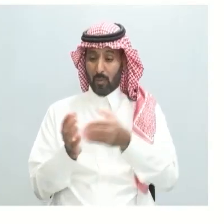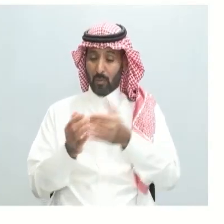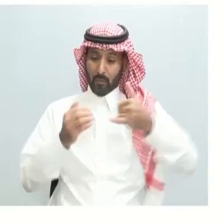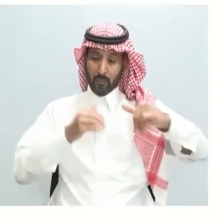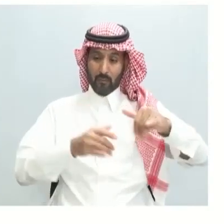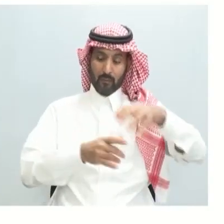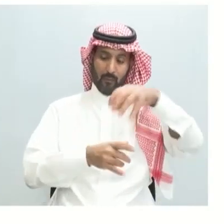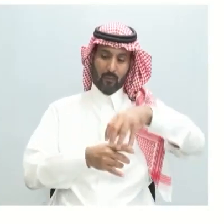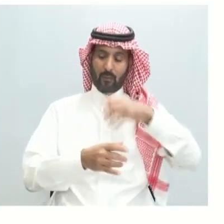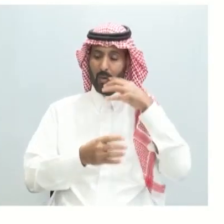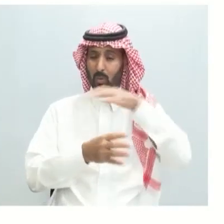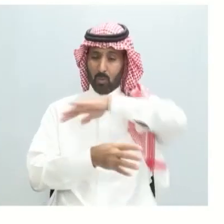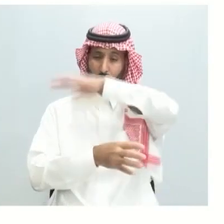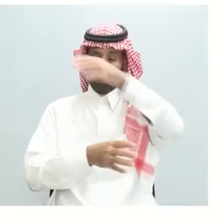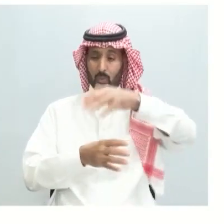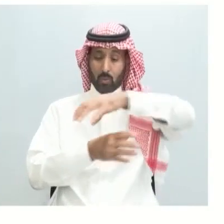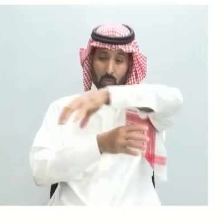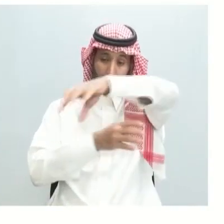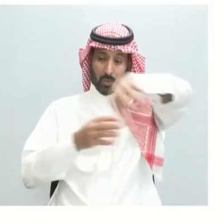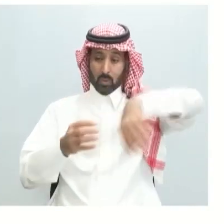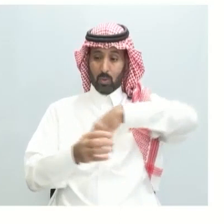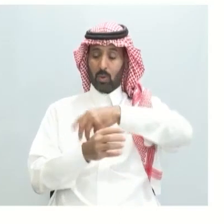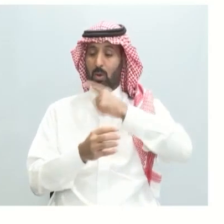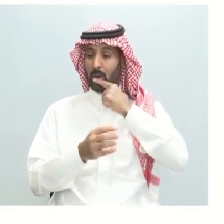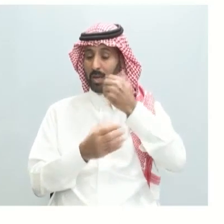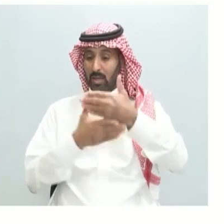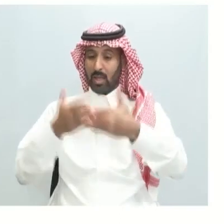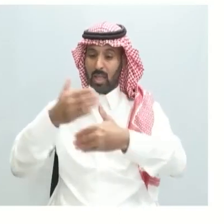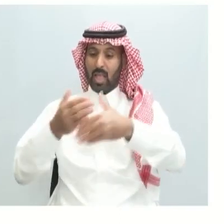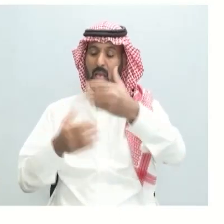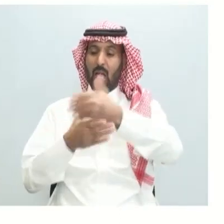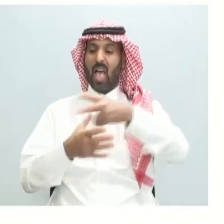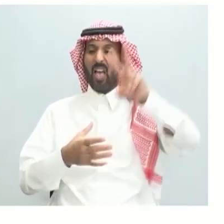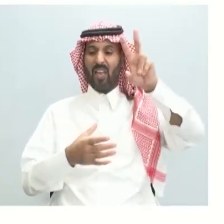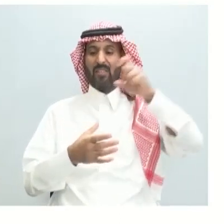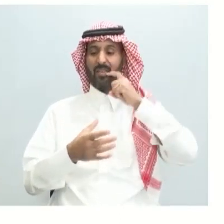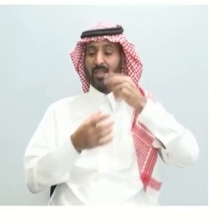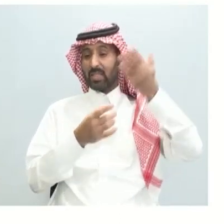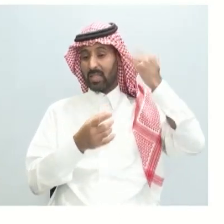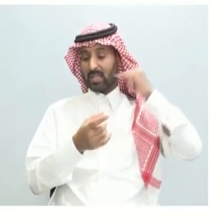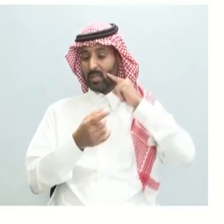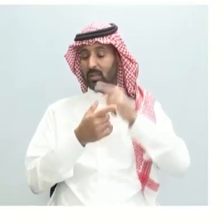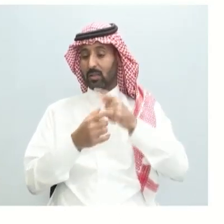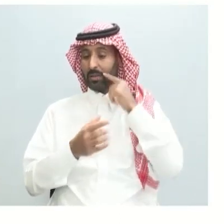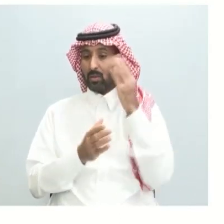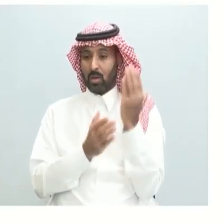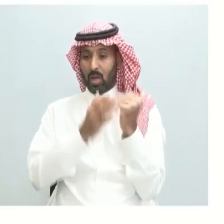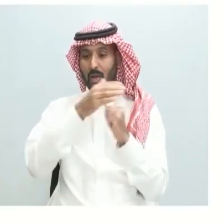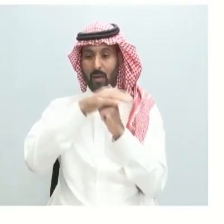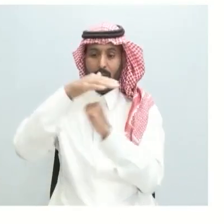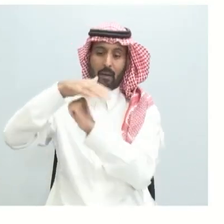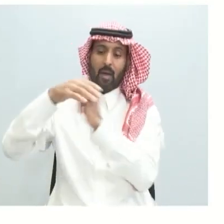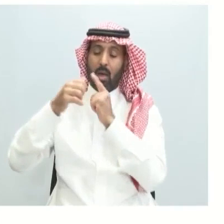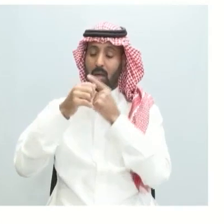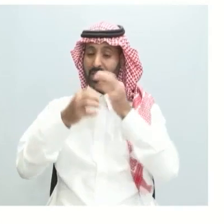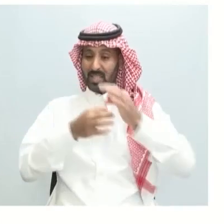barren mountains. It was built in the 12th century and it is the only well-preserved building of the period. It is